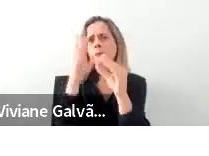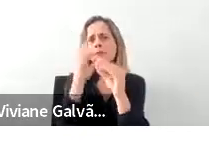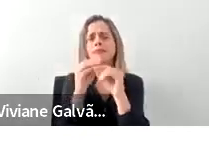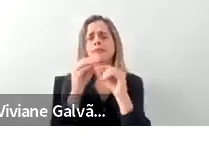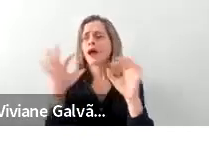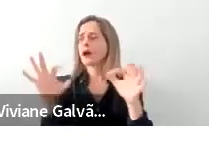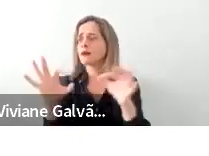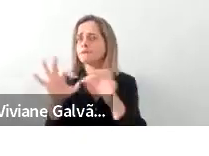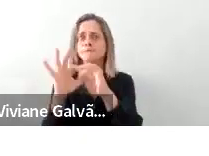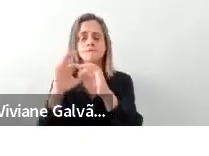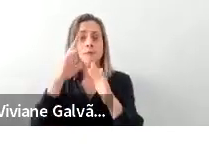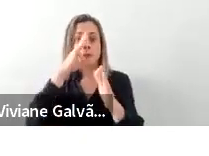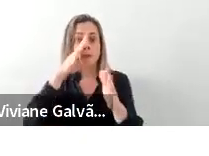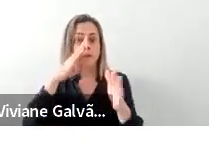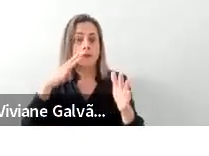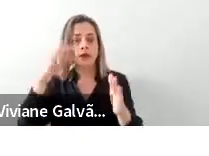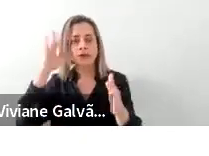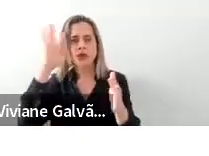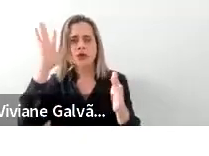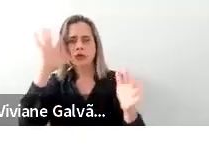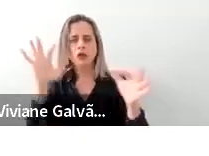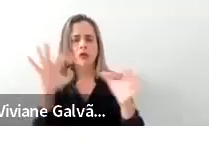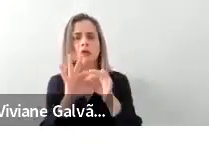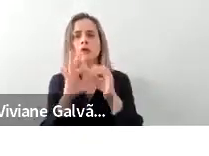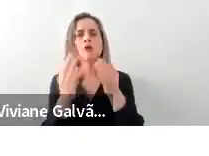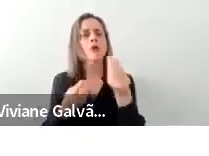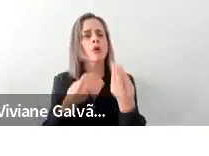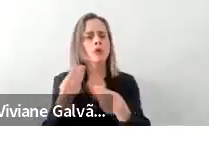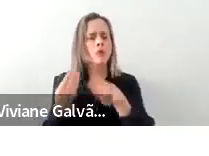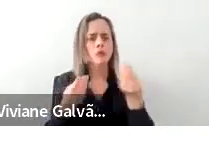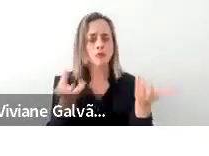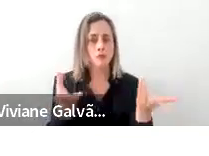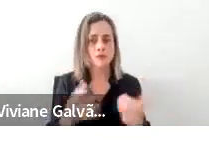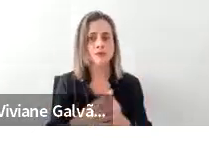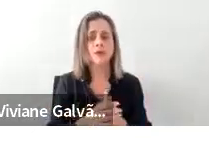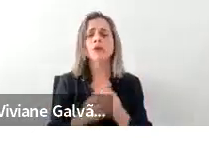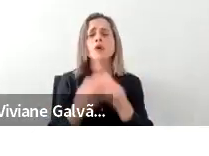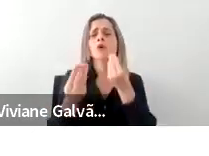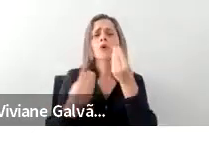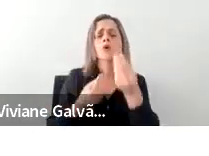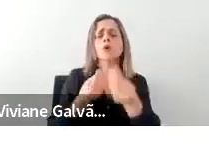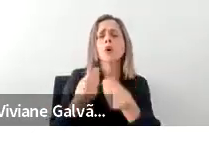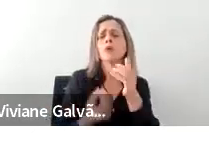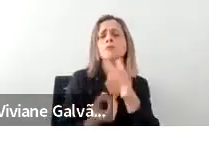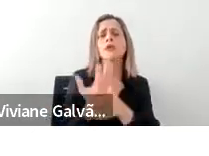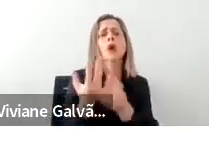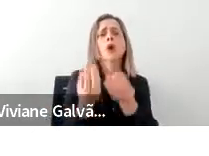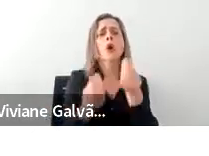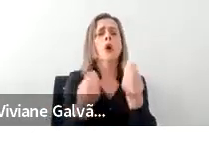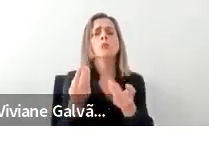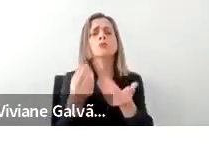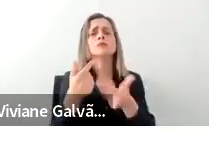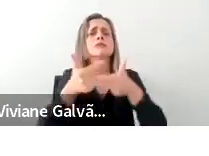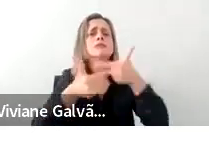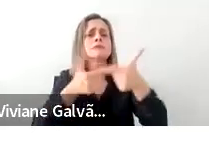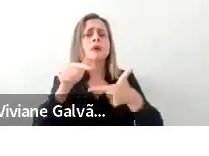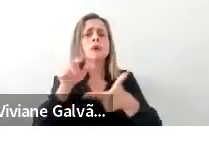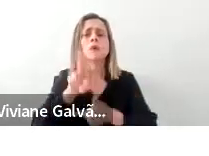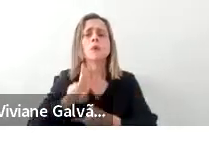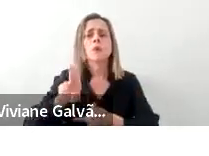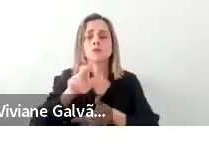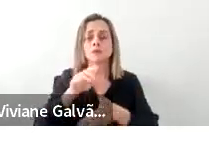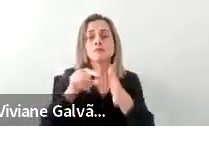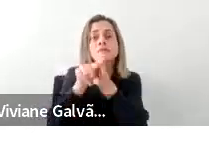How do we use it? How do we use that Marx's work to actually